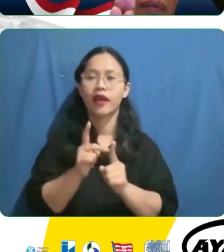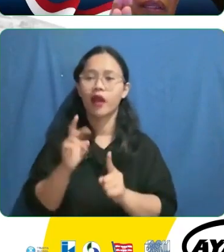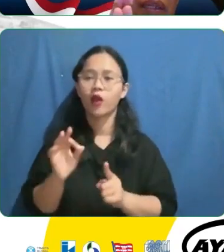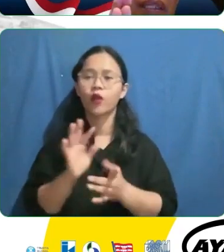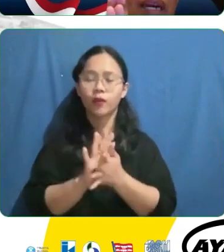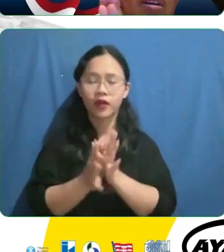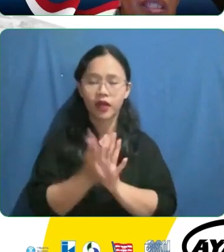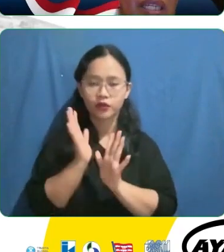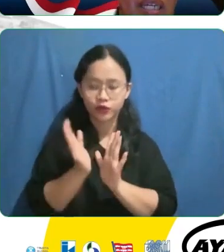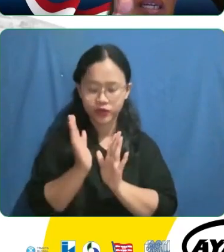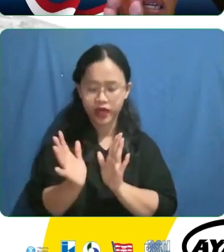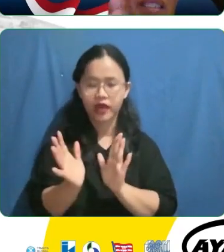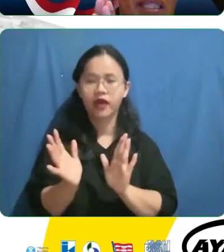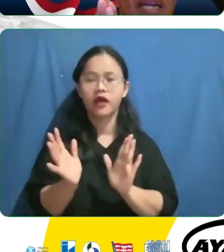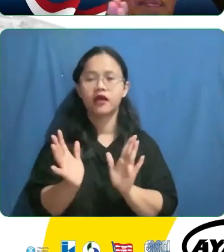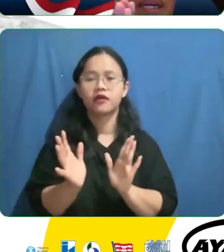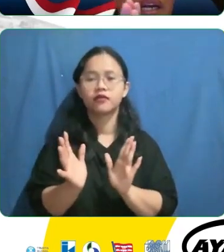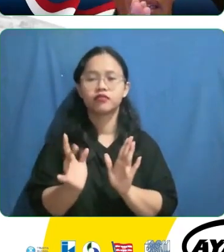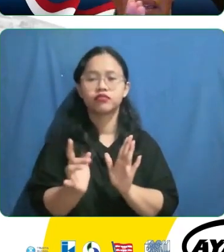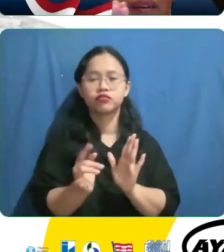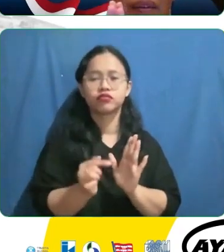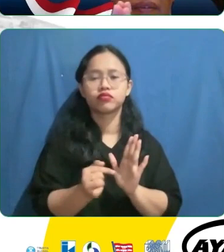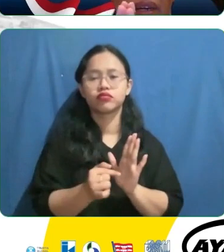what you call they launched the statement that